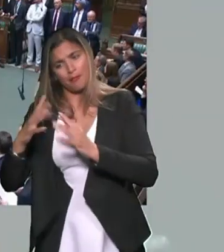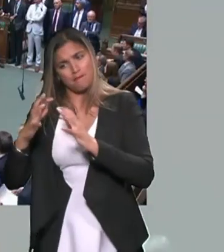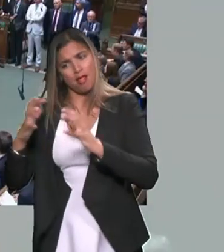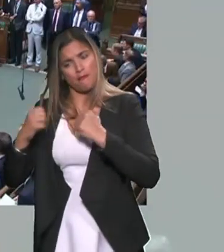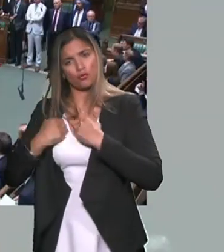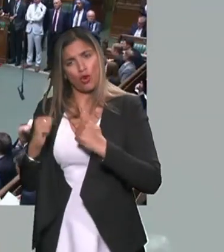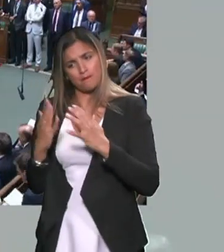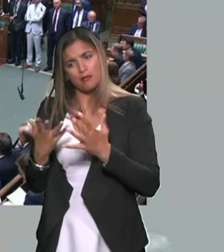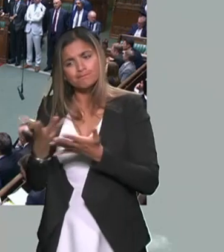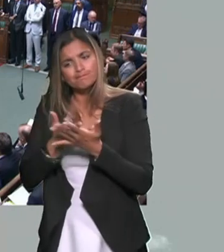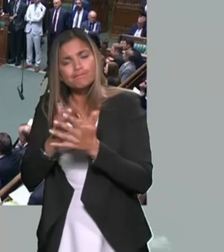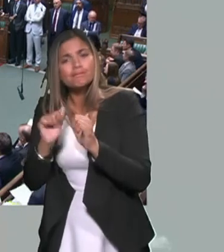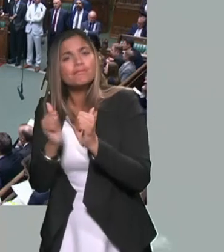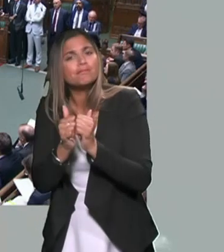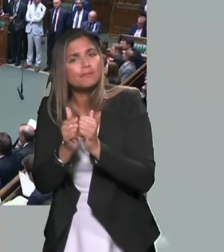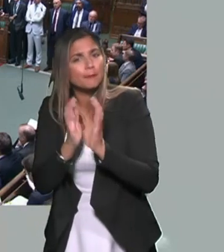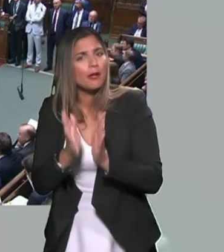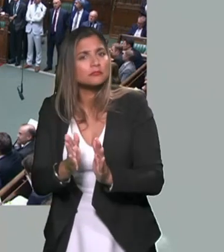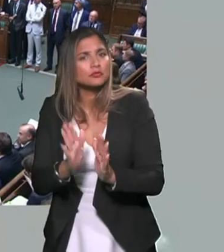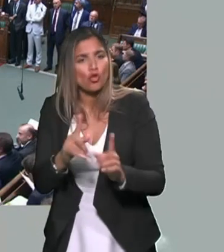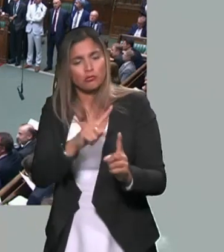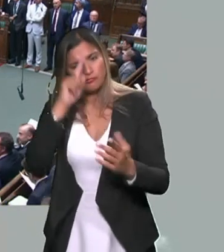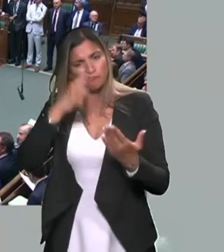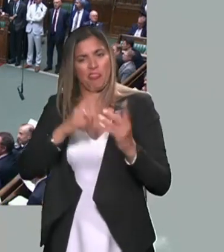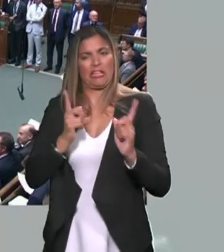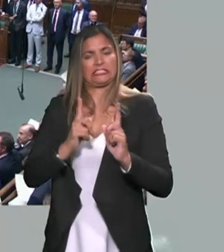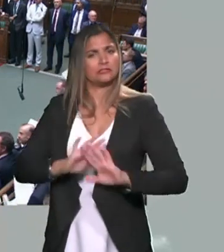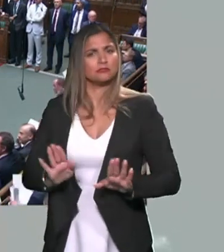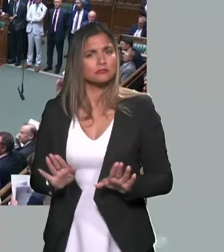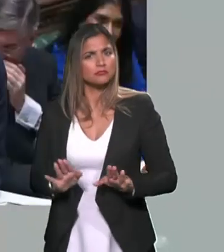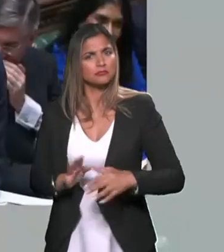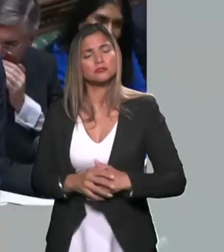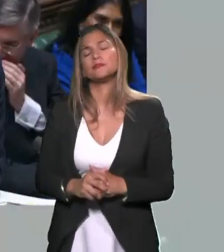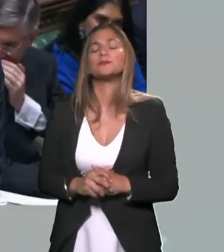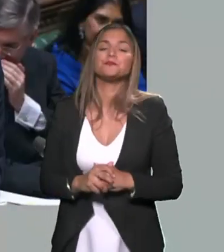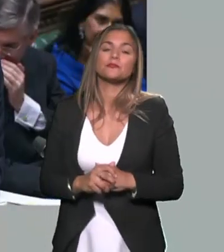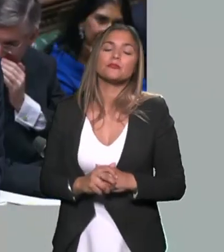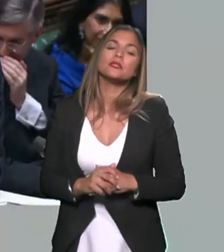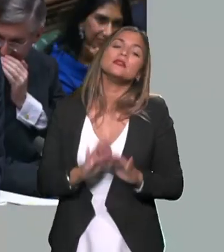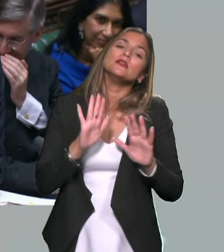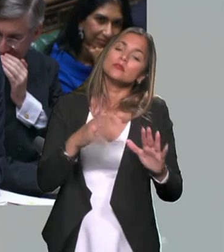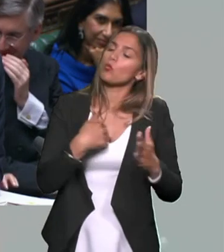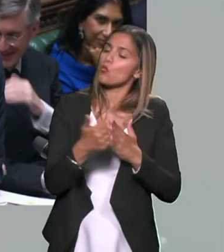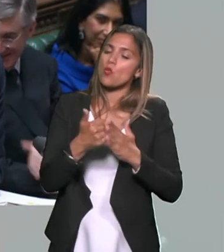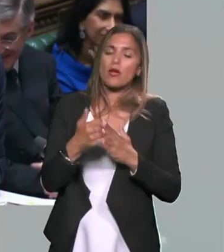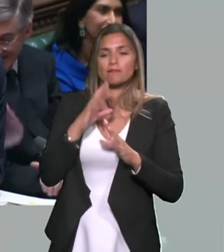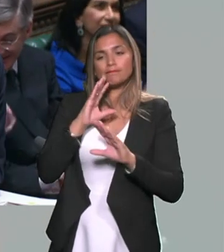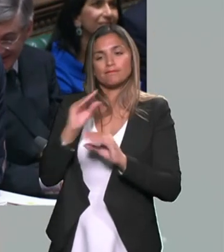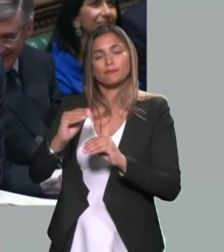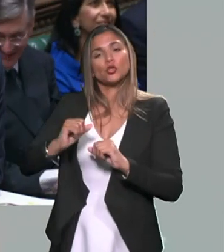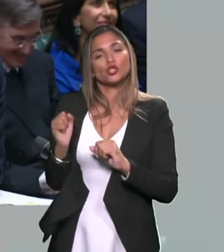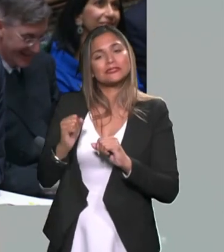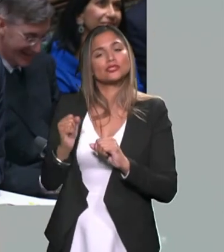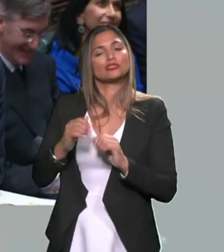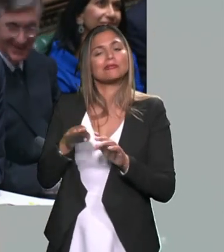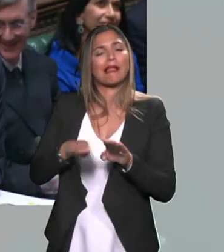Prime Minister. Mr. Speaker, as I continually advise the members of the Scottish National Party, or Nationalist Party, I should say, they